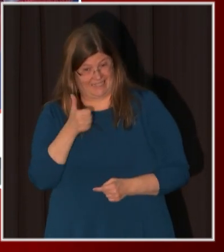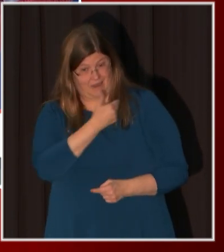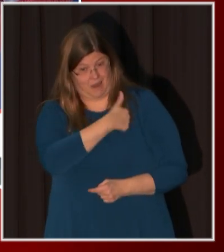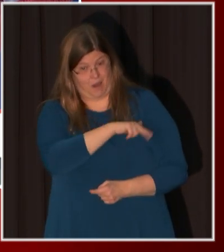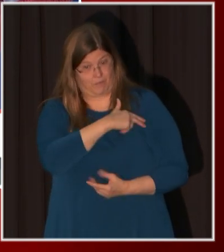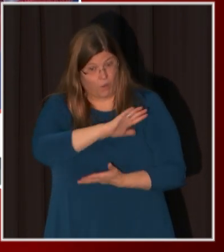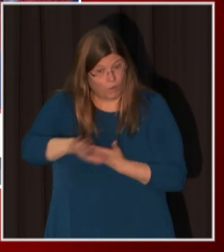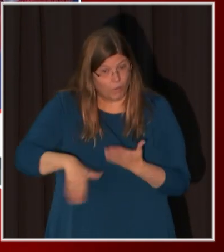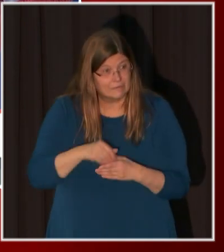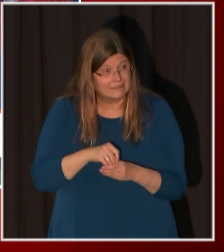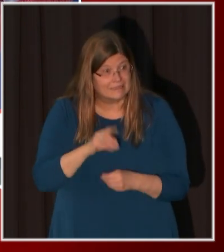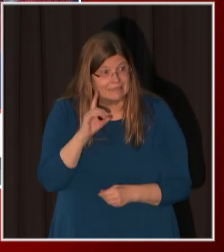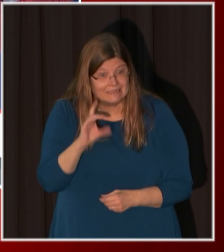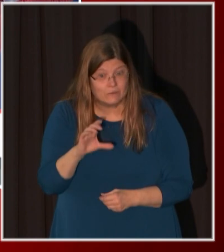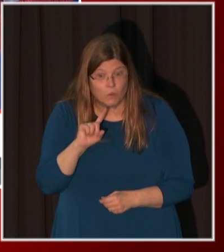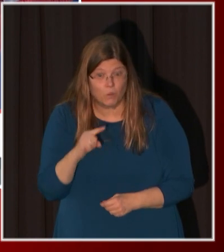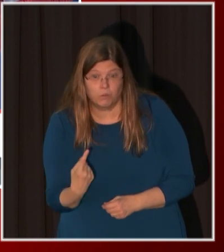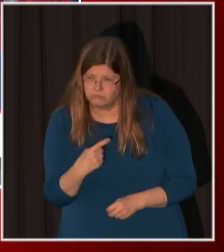Yes.